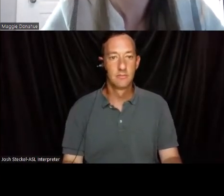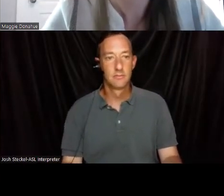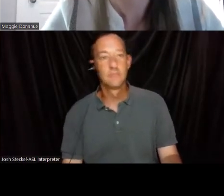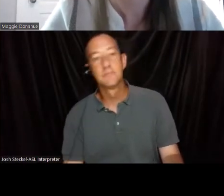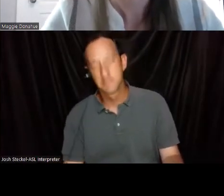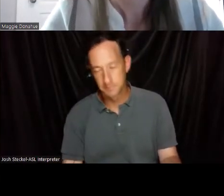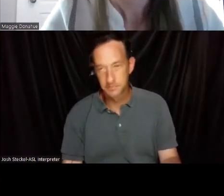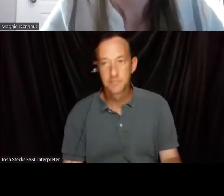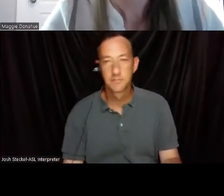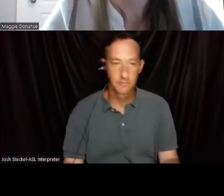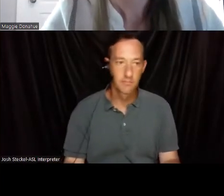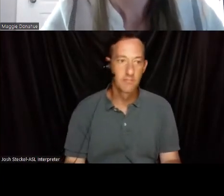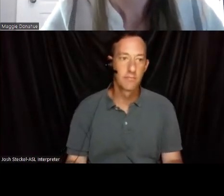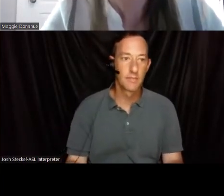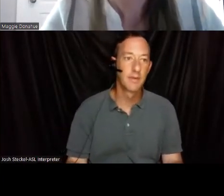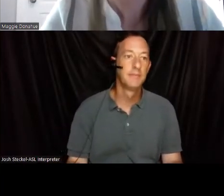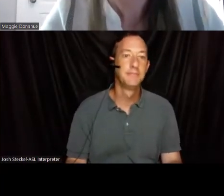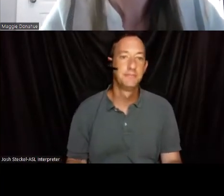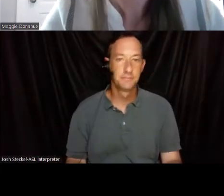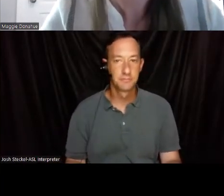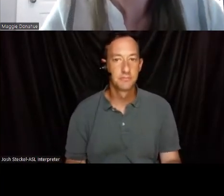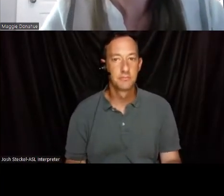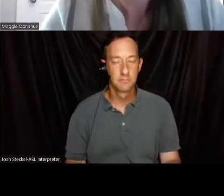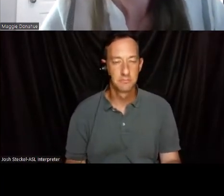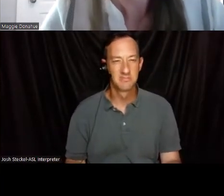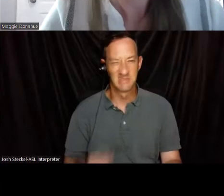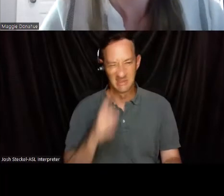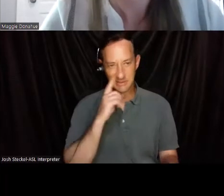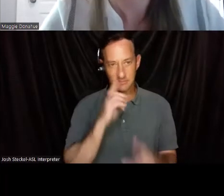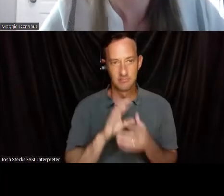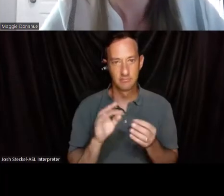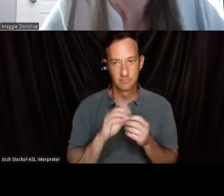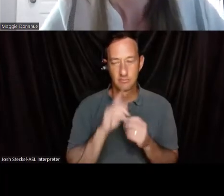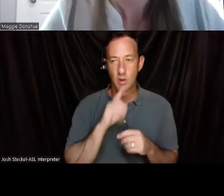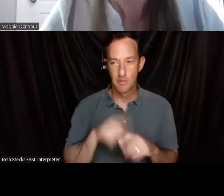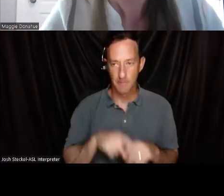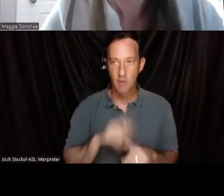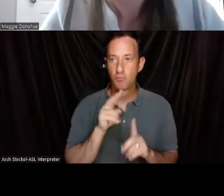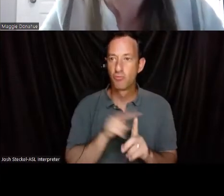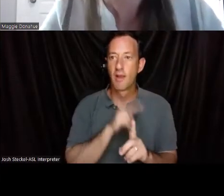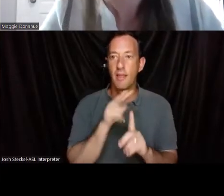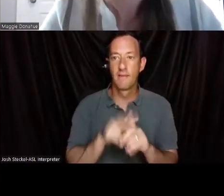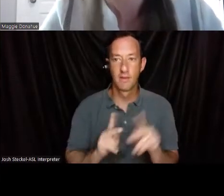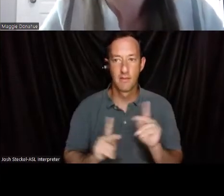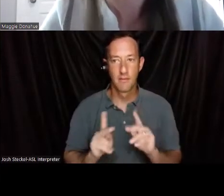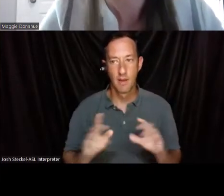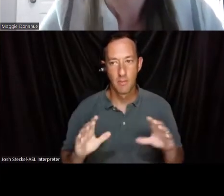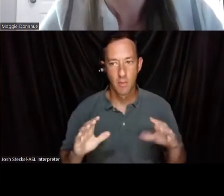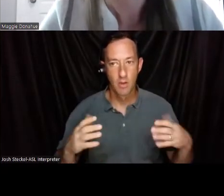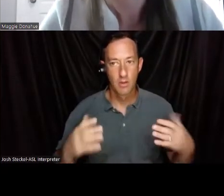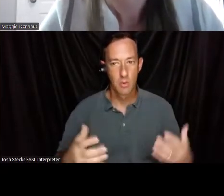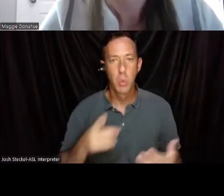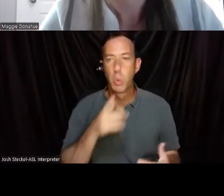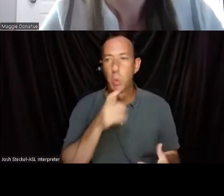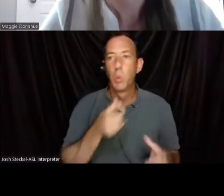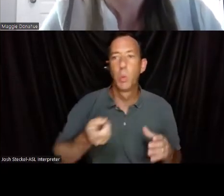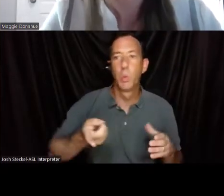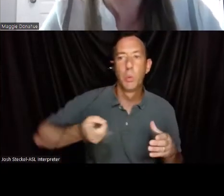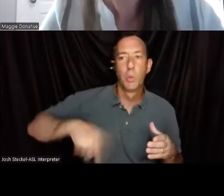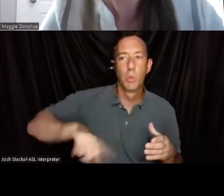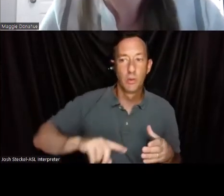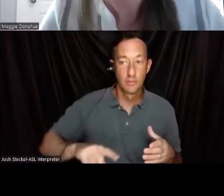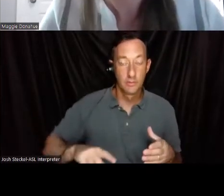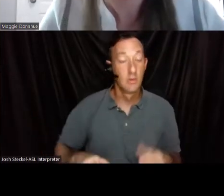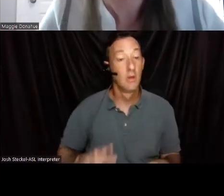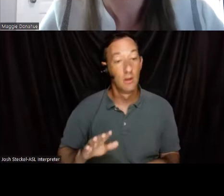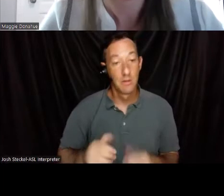Okay, so I just mentioned relevant population. So who is the relevant population? Now, the